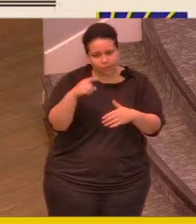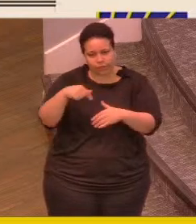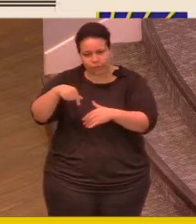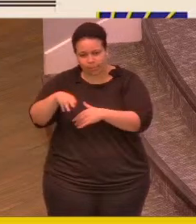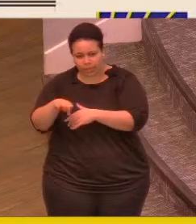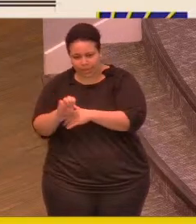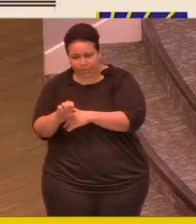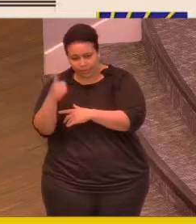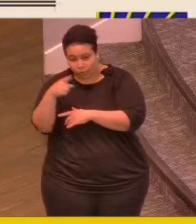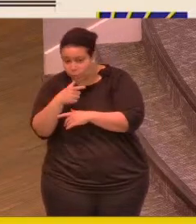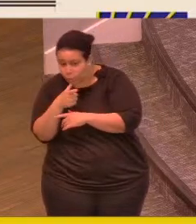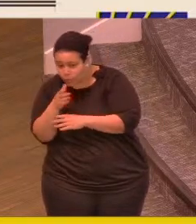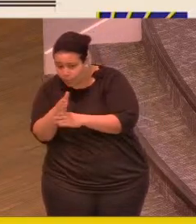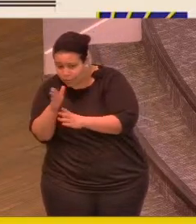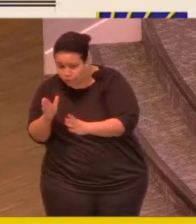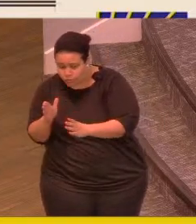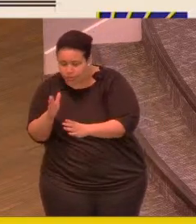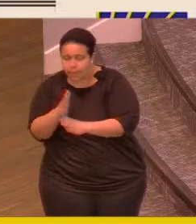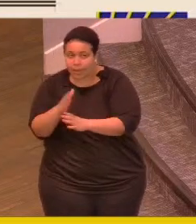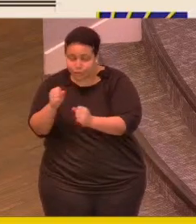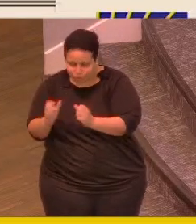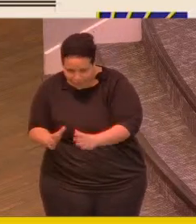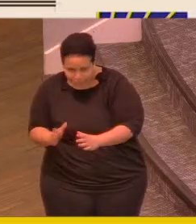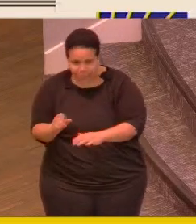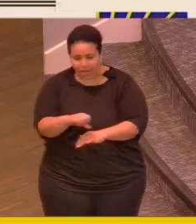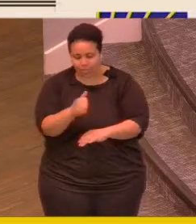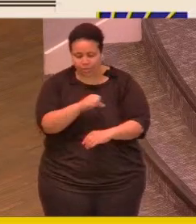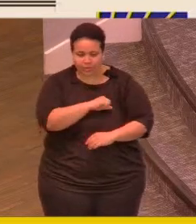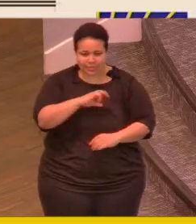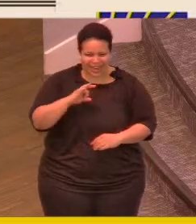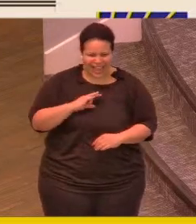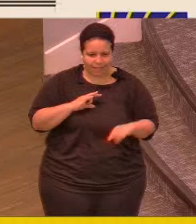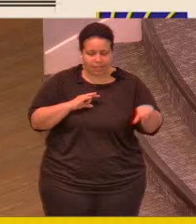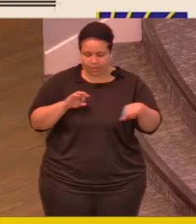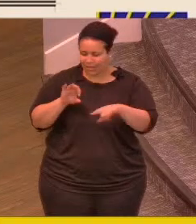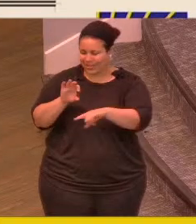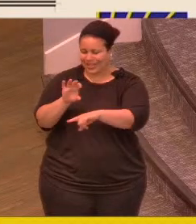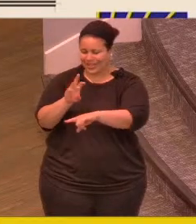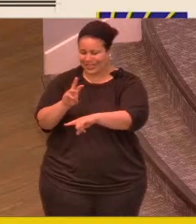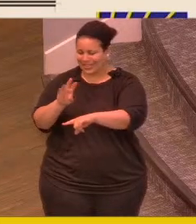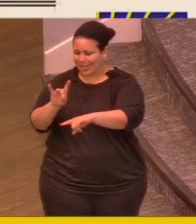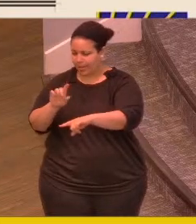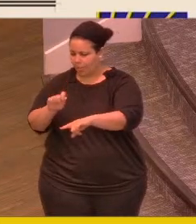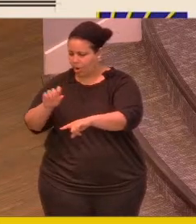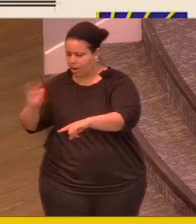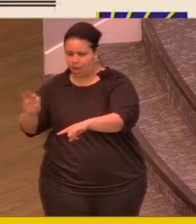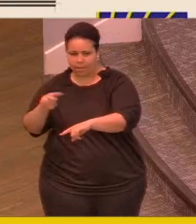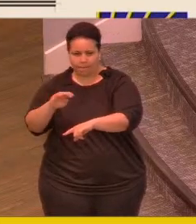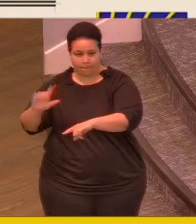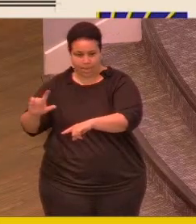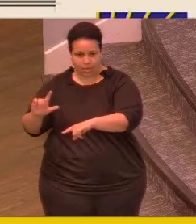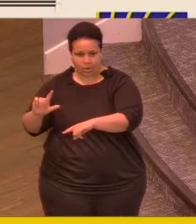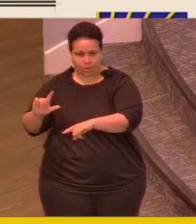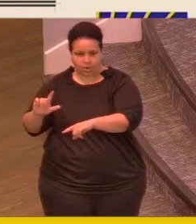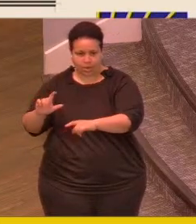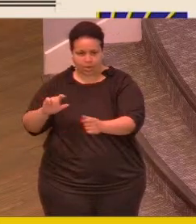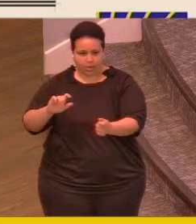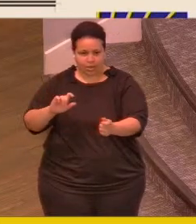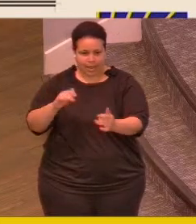bus drivers and all other staff, that $68.9 million is going up to $74.4